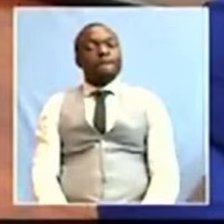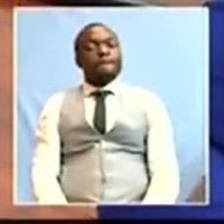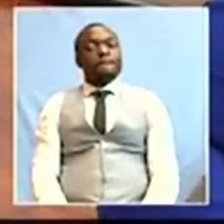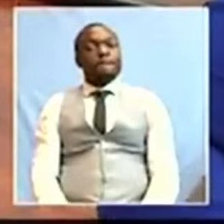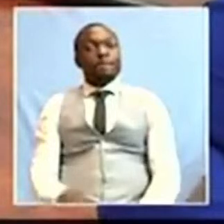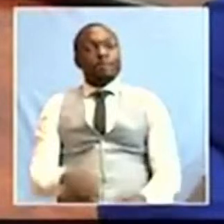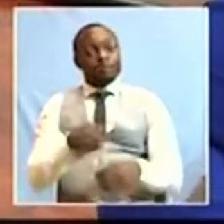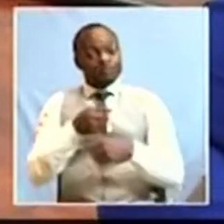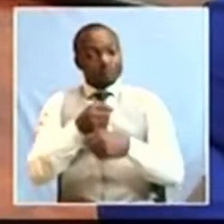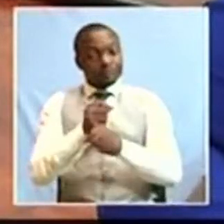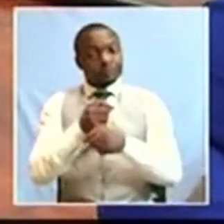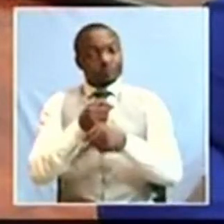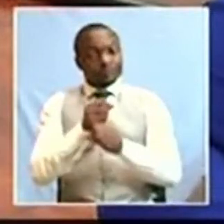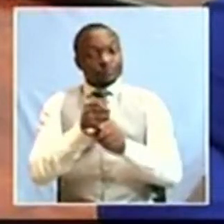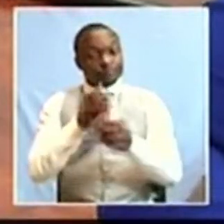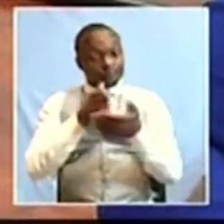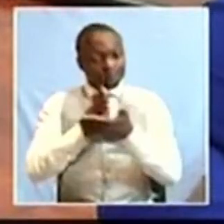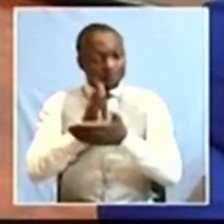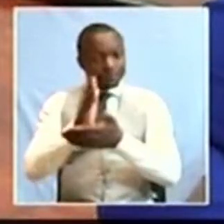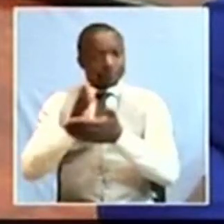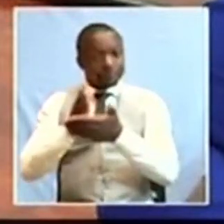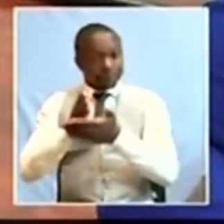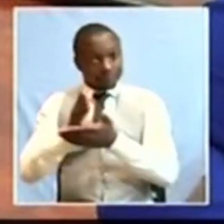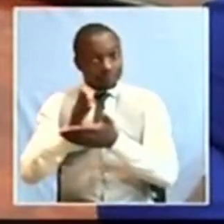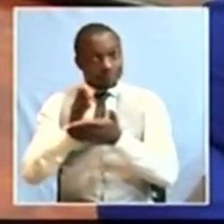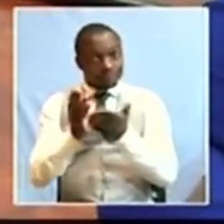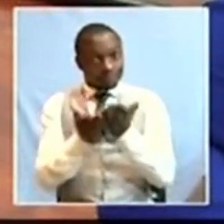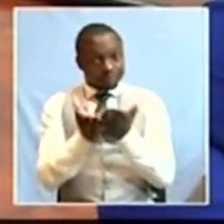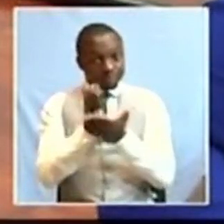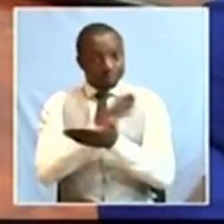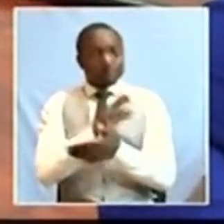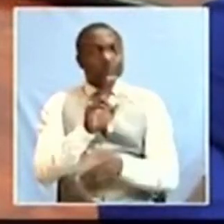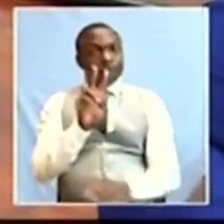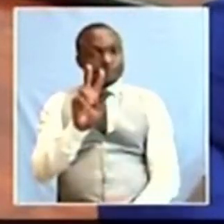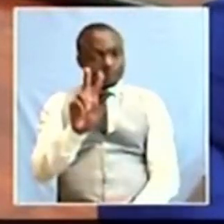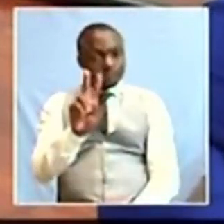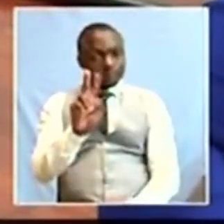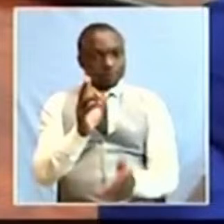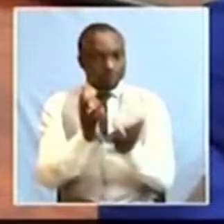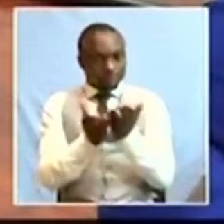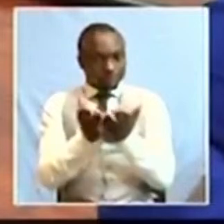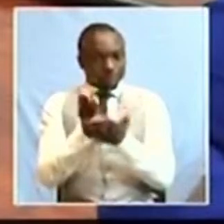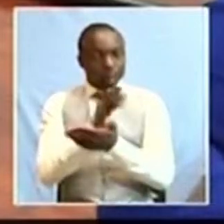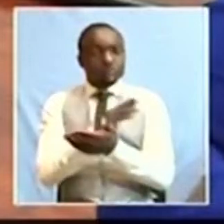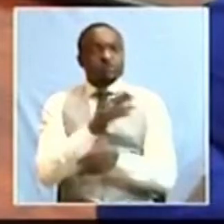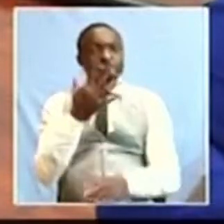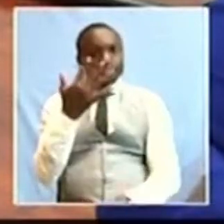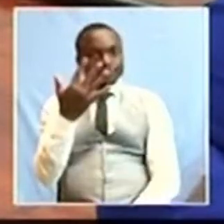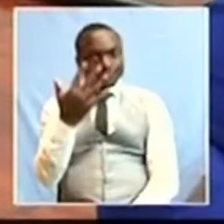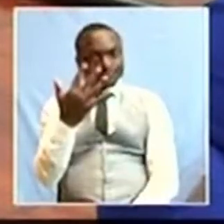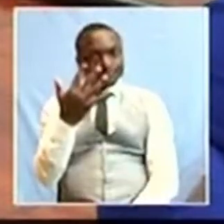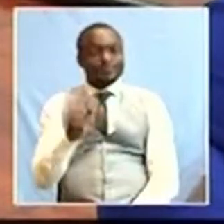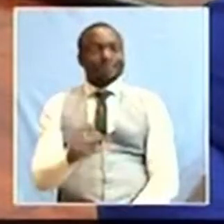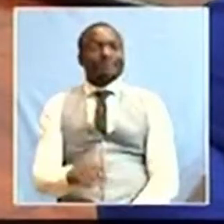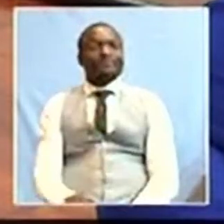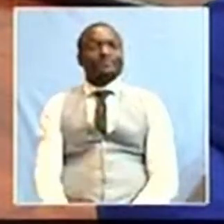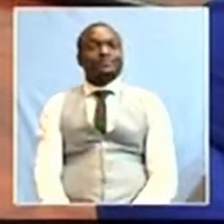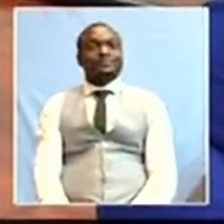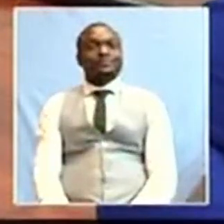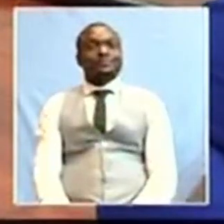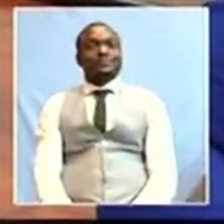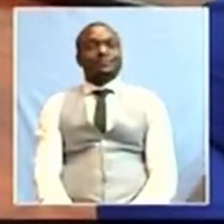we make corrections on page 2 and page 5.